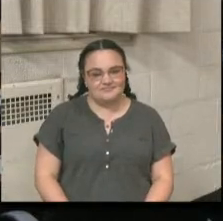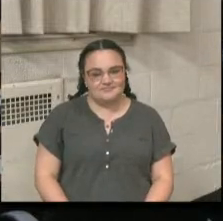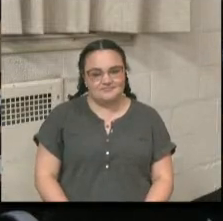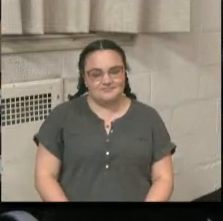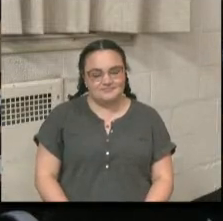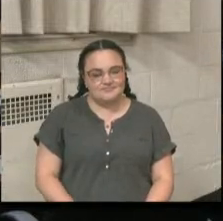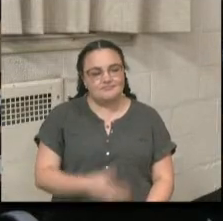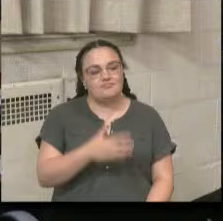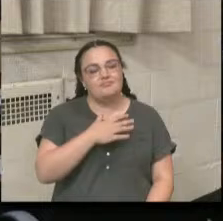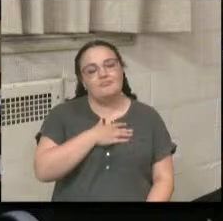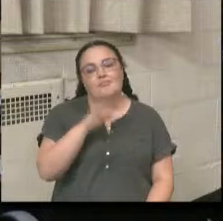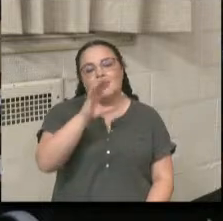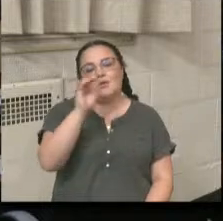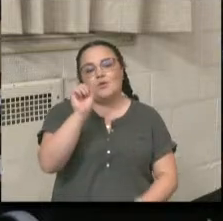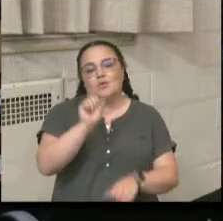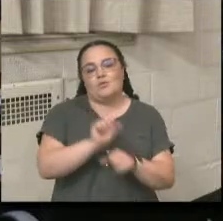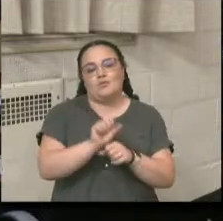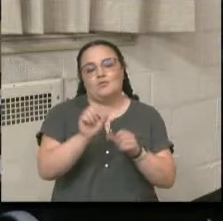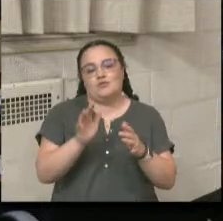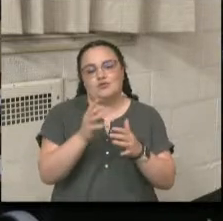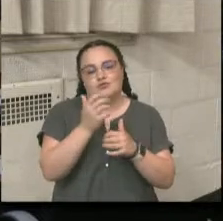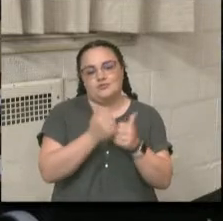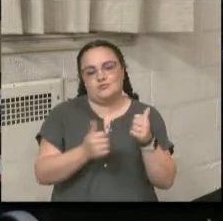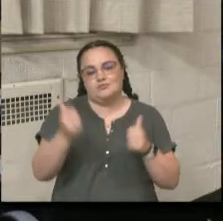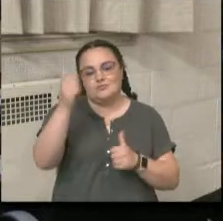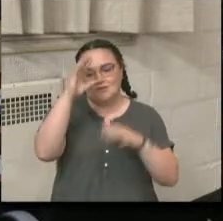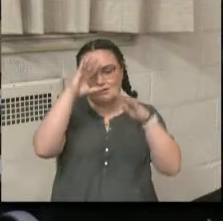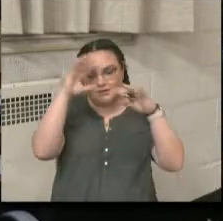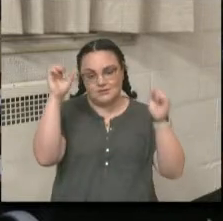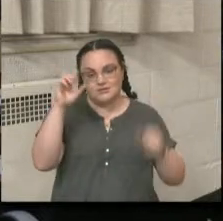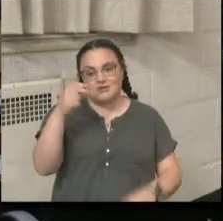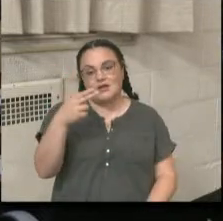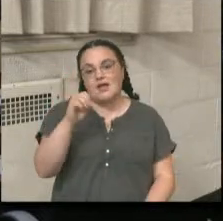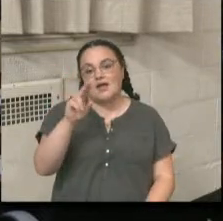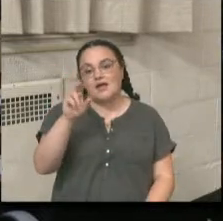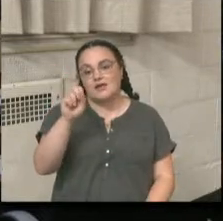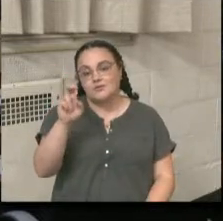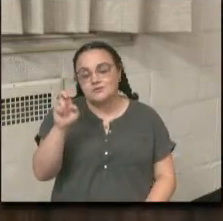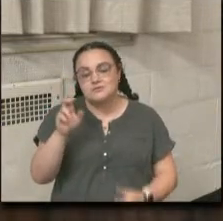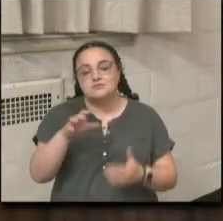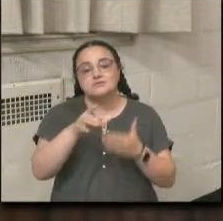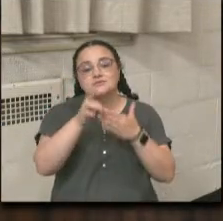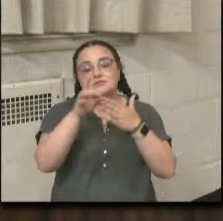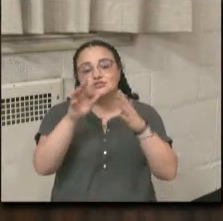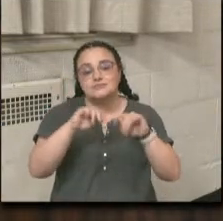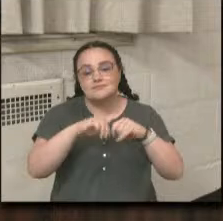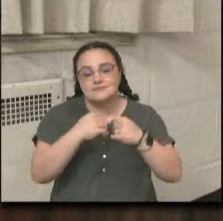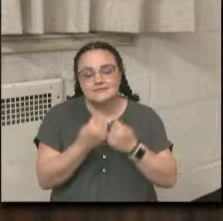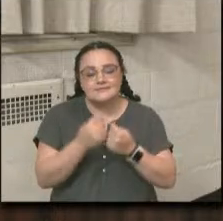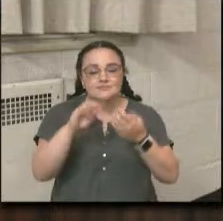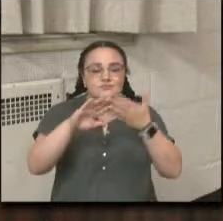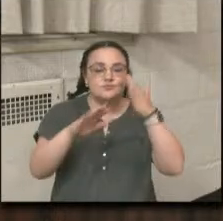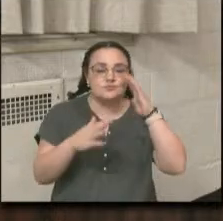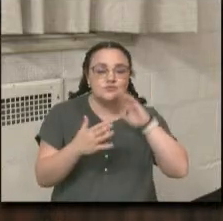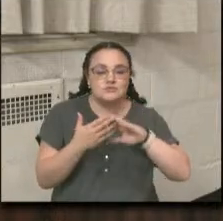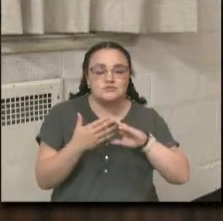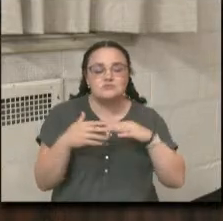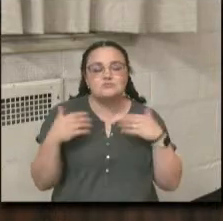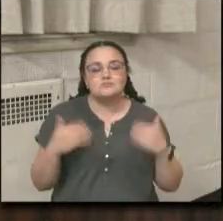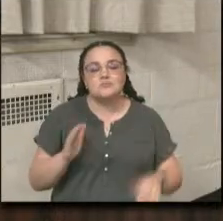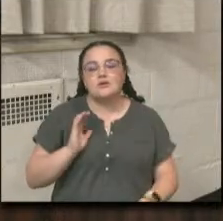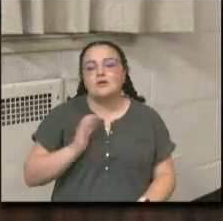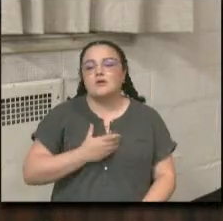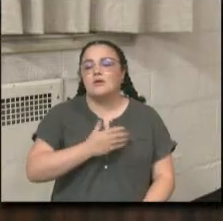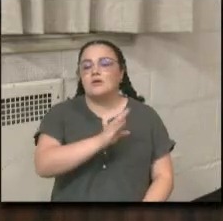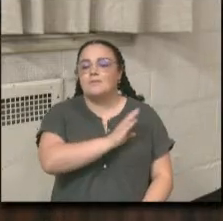To my colleagues, Superintendent House, leadership team, and community, our board has